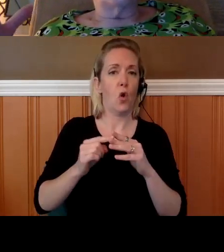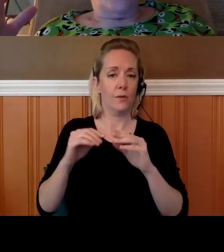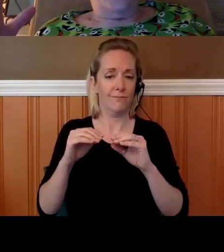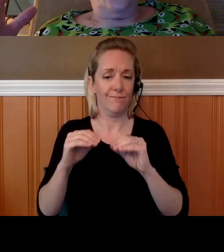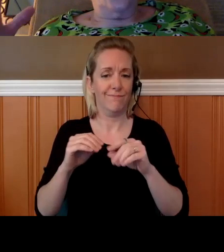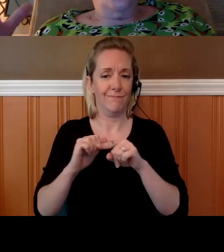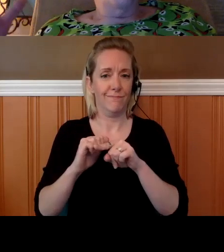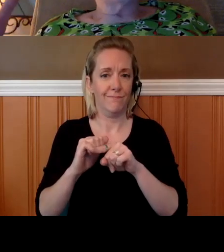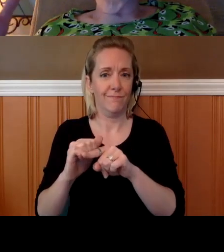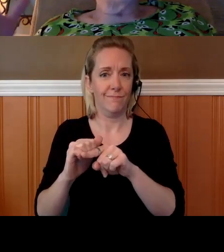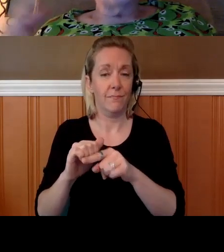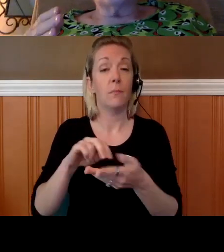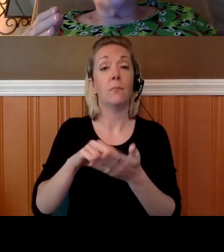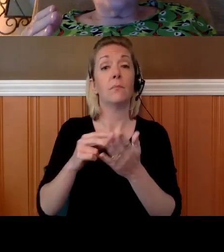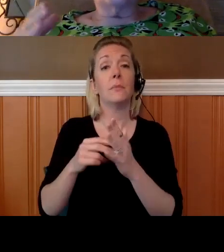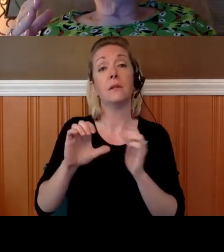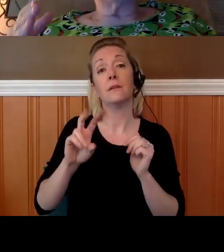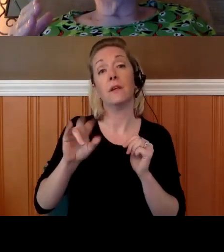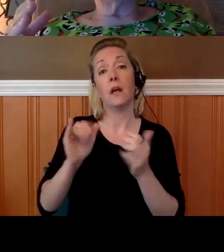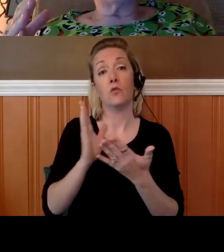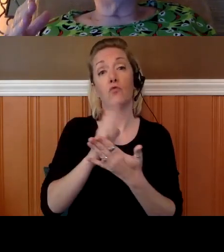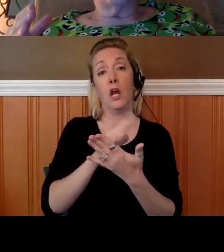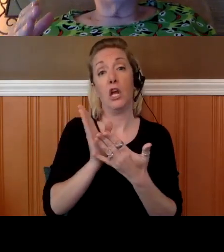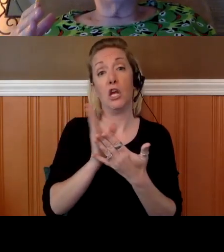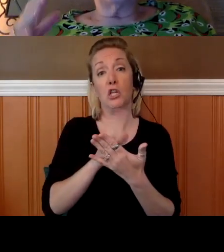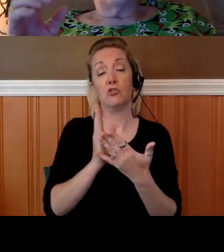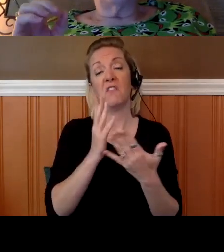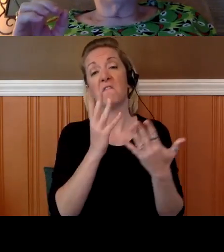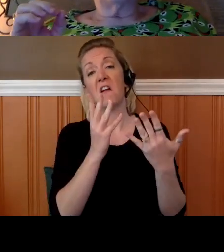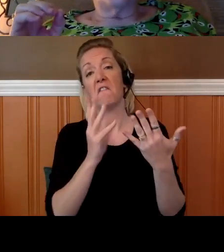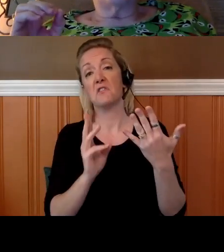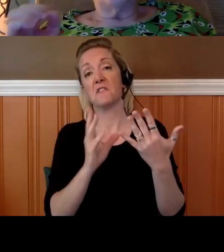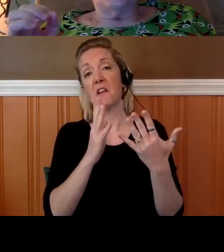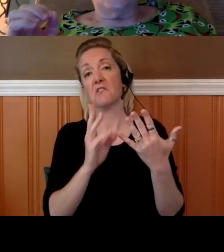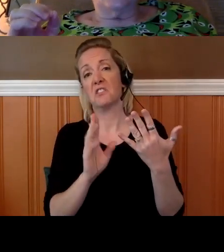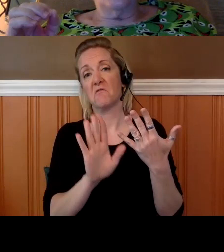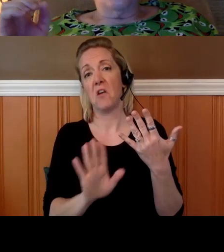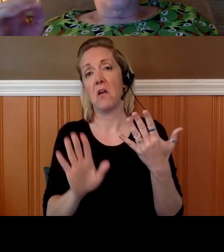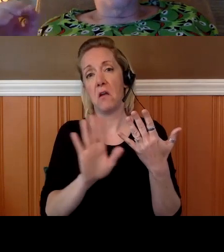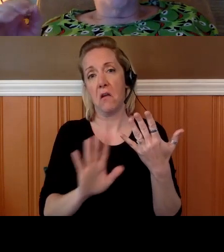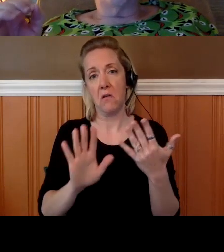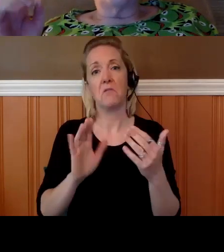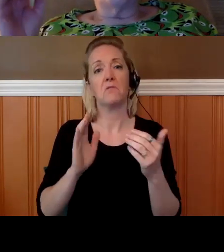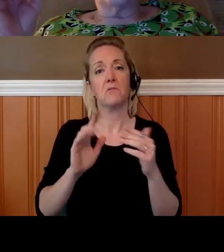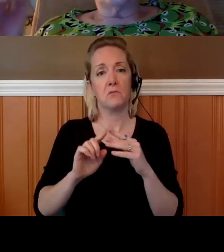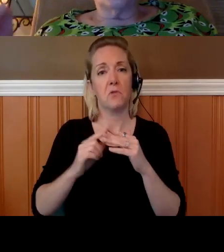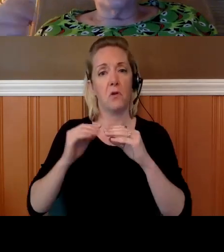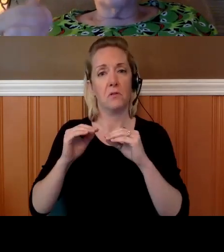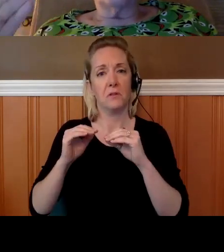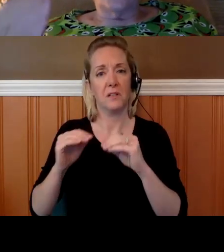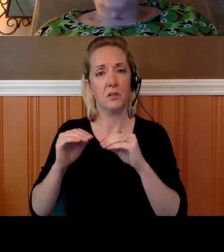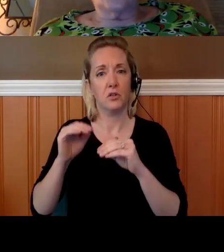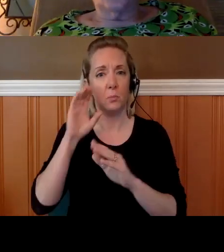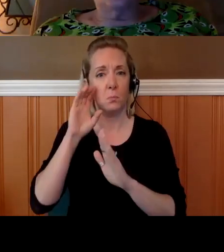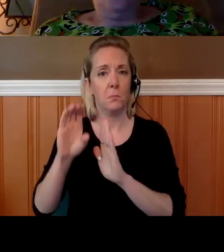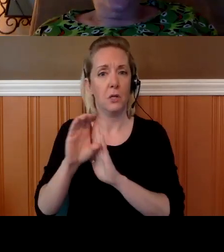CVI range. Prior to that, children are not really able to make meaning of material